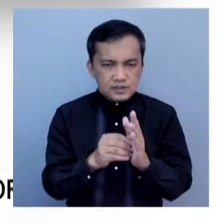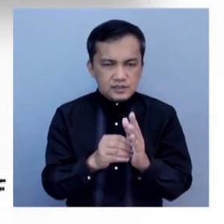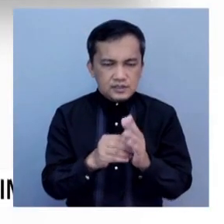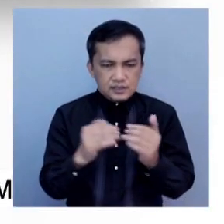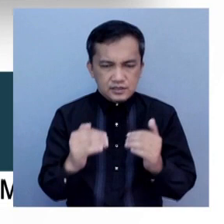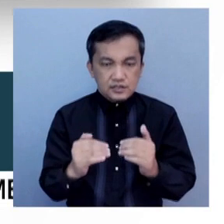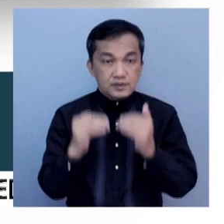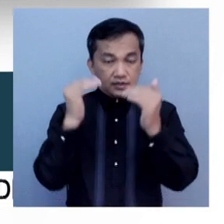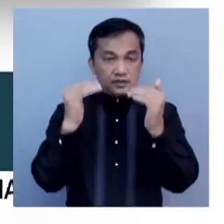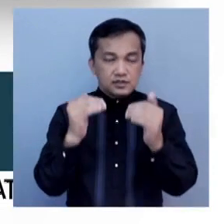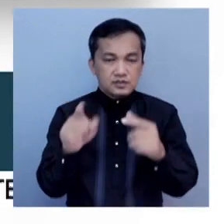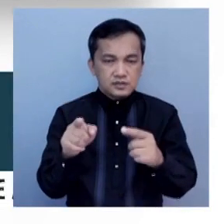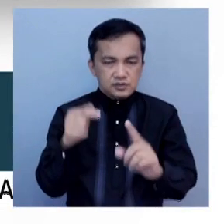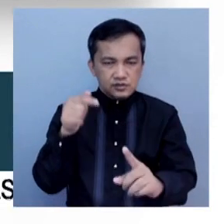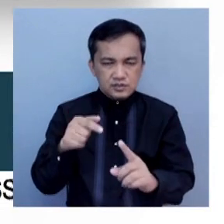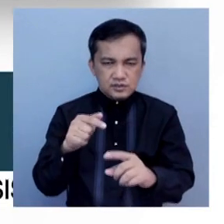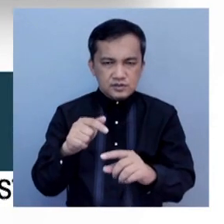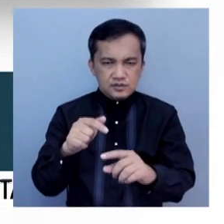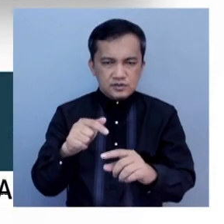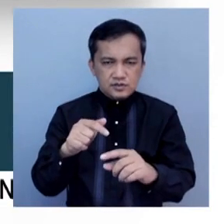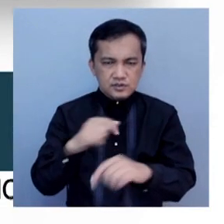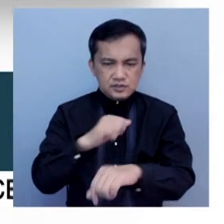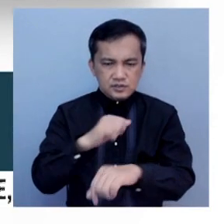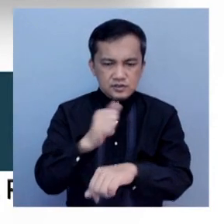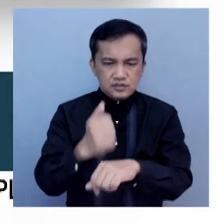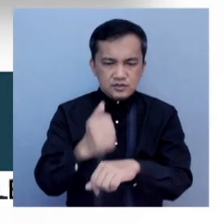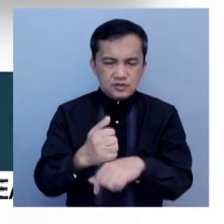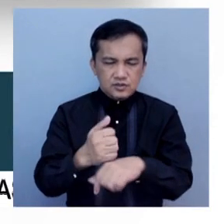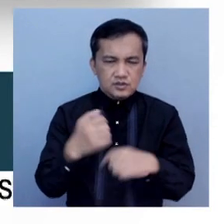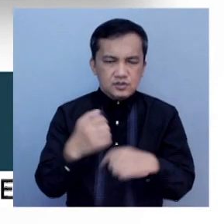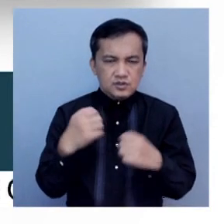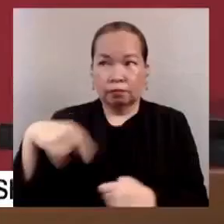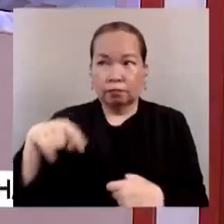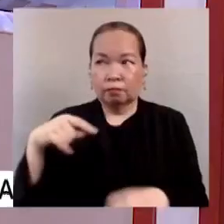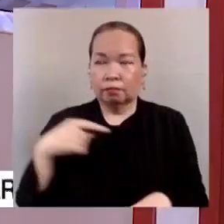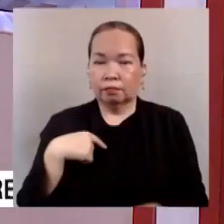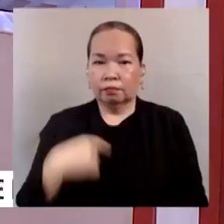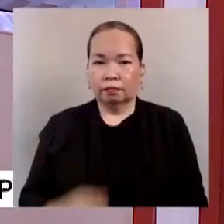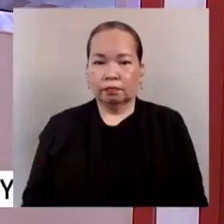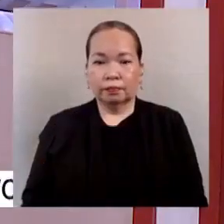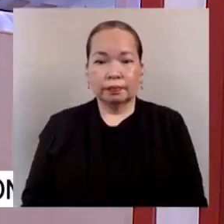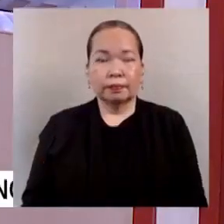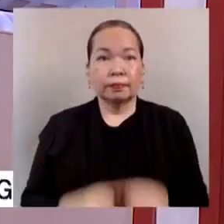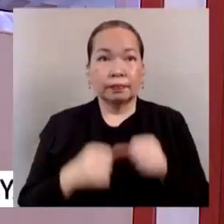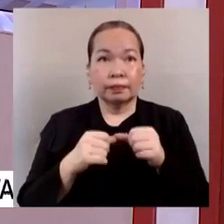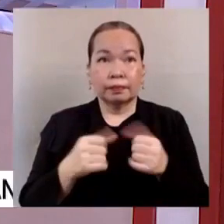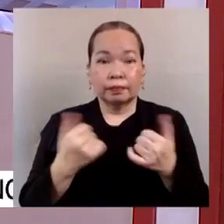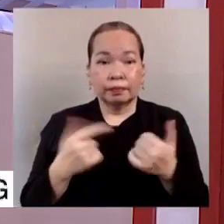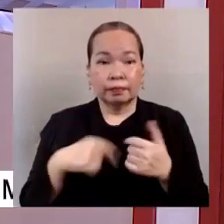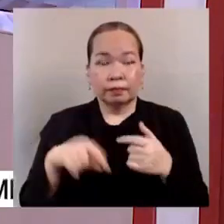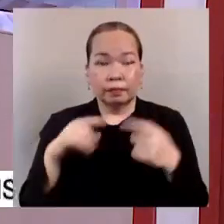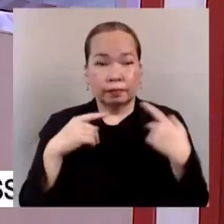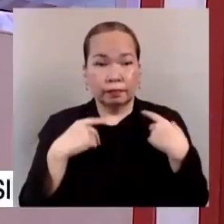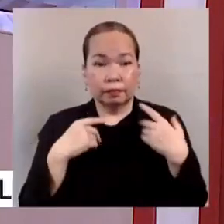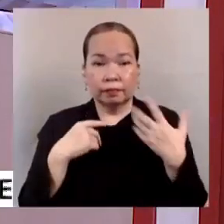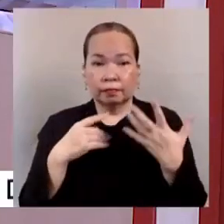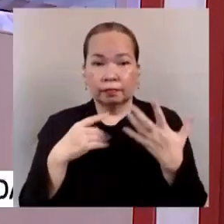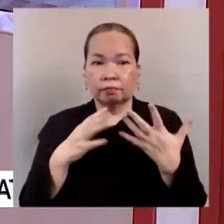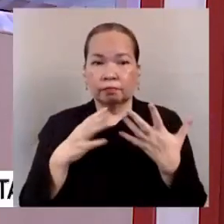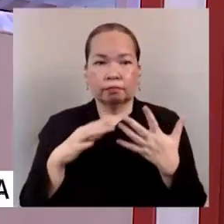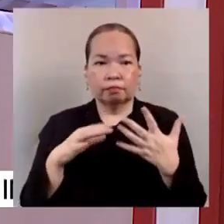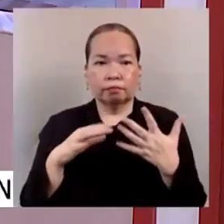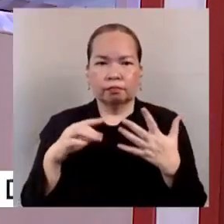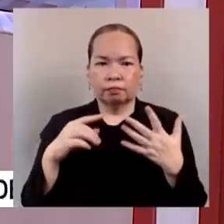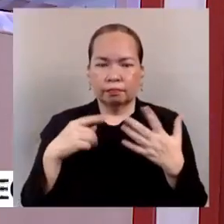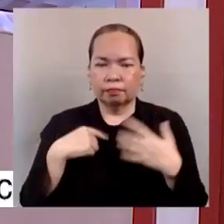are intended to set up a strong corporate governance structure. Fitch Ratings affirms the Philippines' BBB investment grade